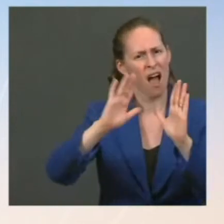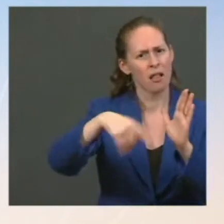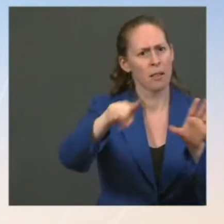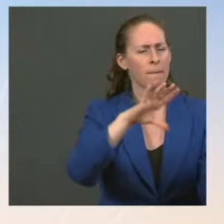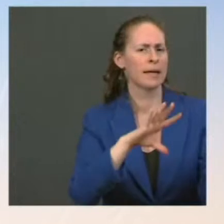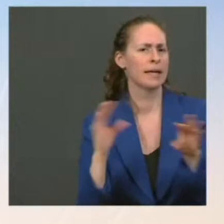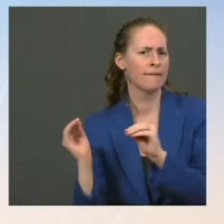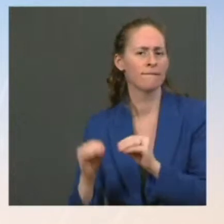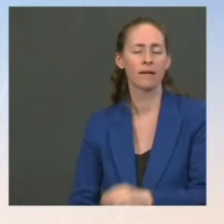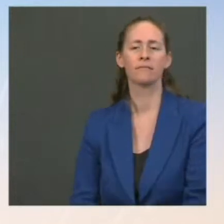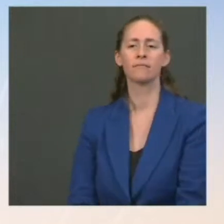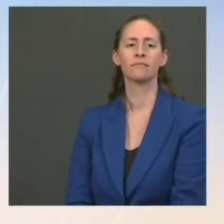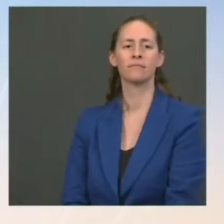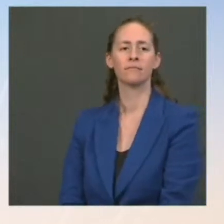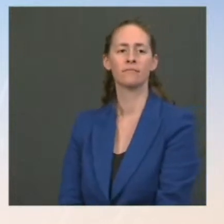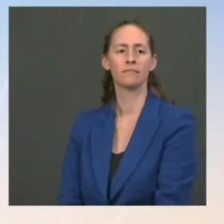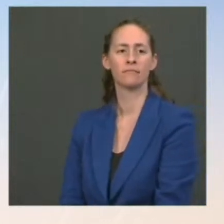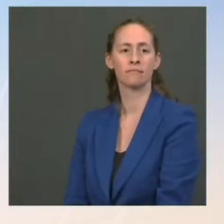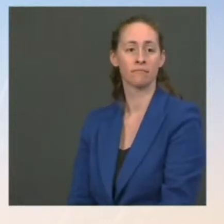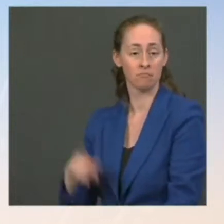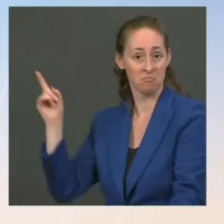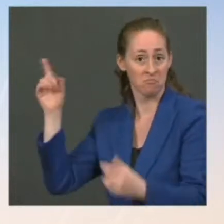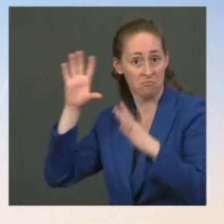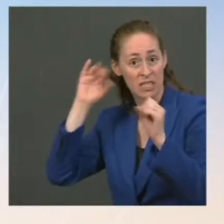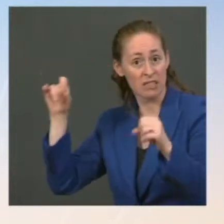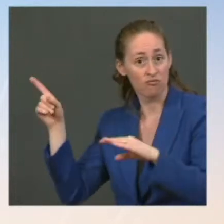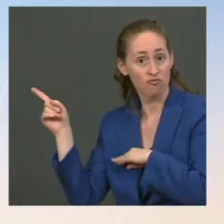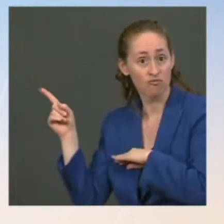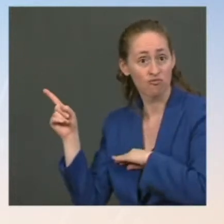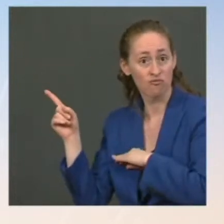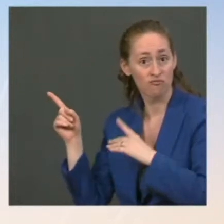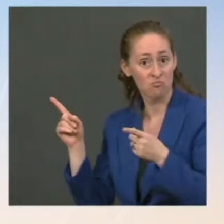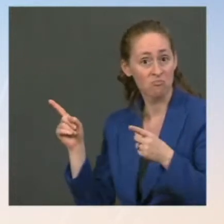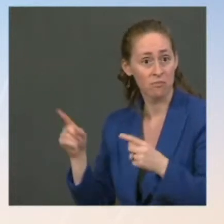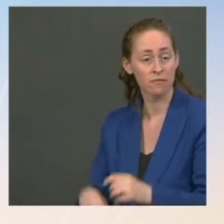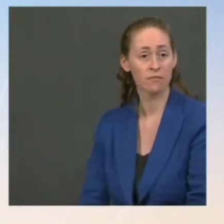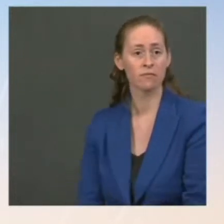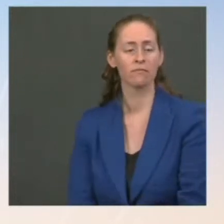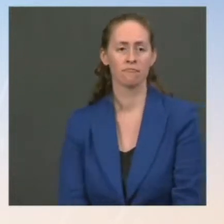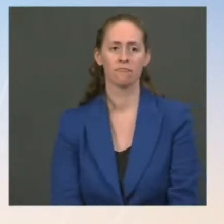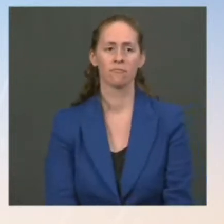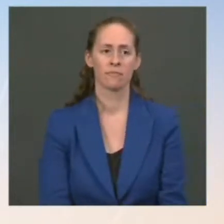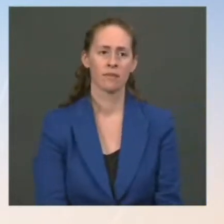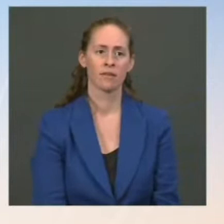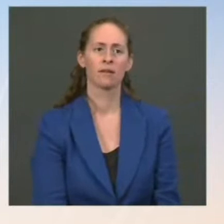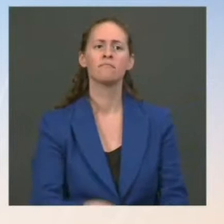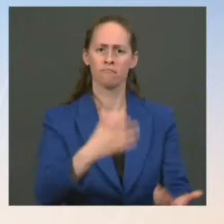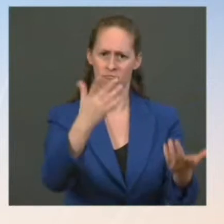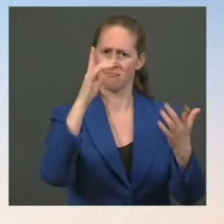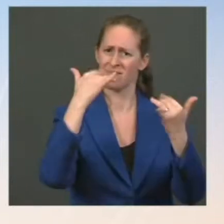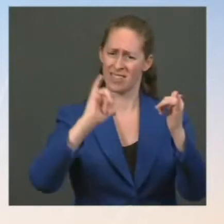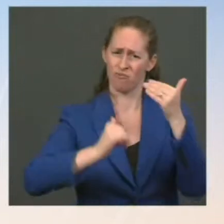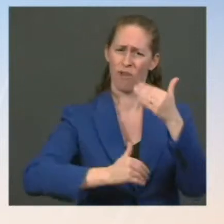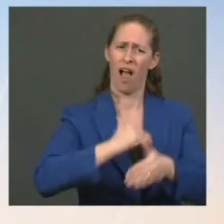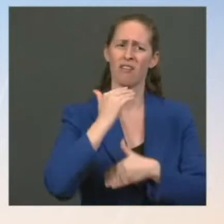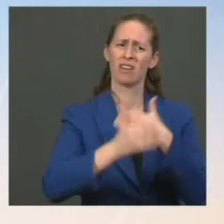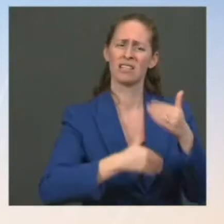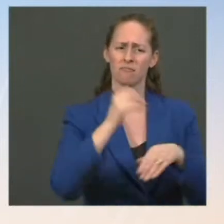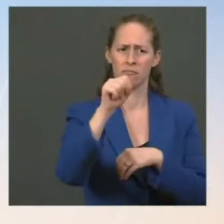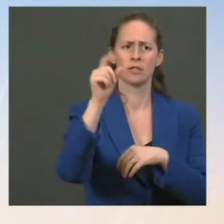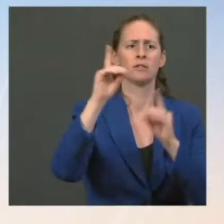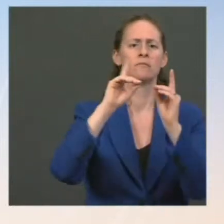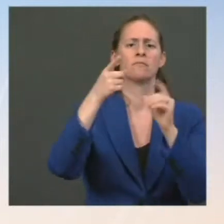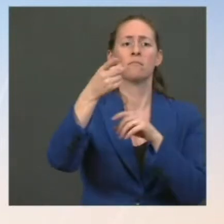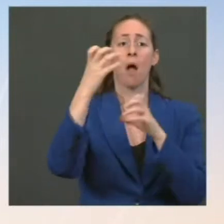things are moving? Our objective is to continue to make progress, and I think we're doing exactly that, and the State Department, of course, is leading this effort. Go